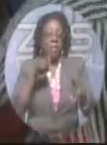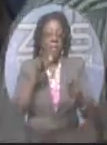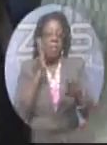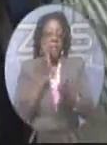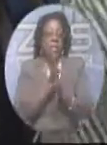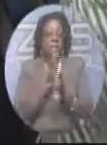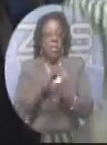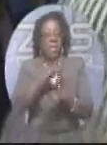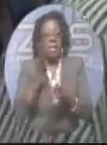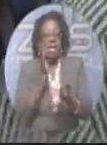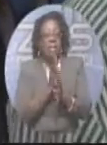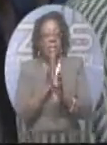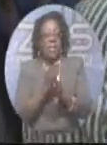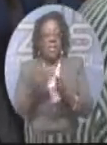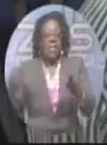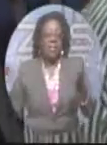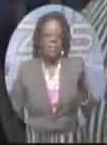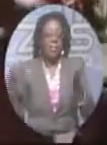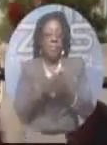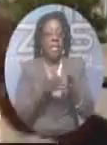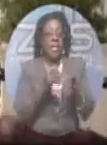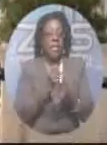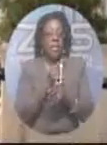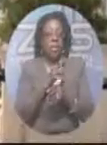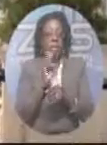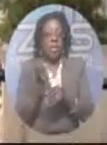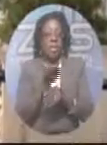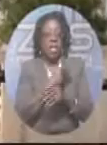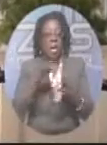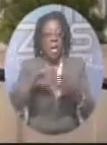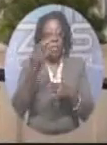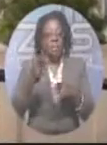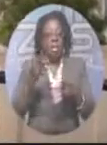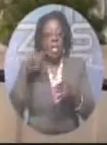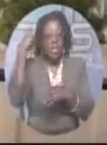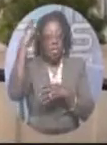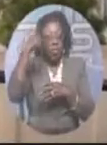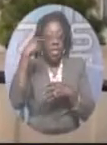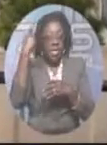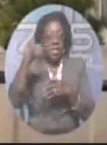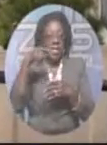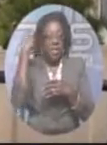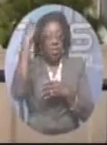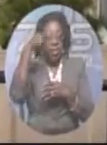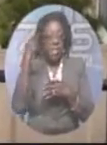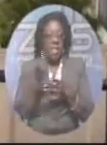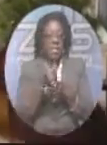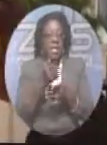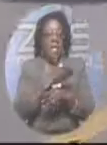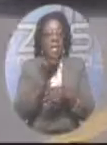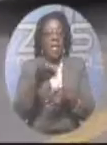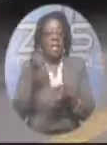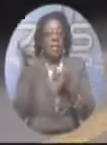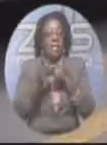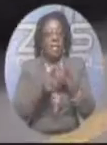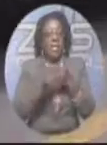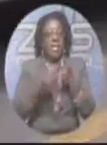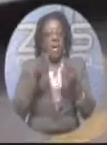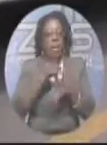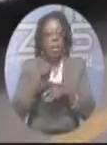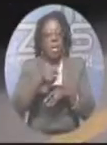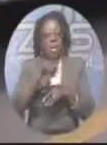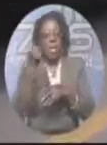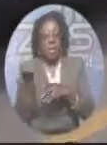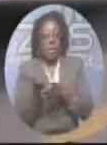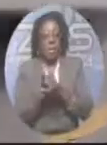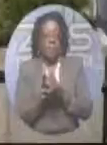just hit straight into us. Oh, that's crazy. Crazy. And they're beating down one